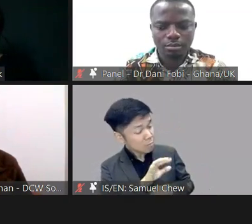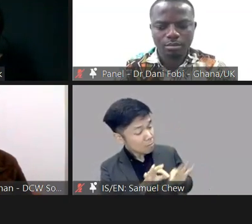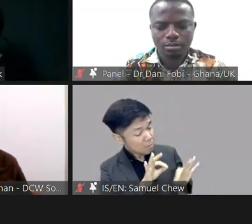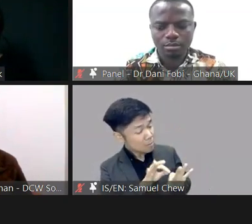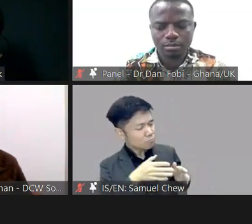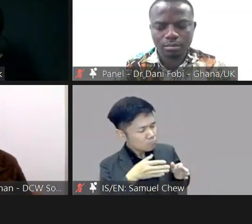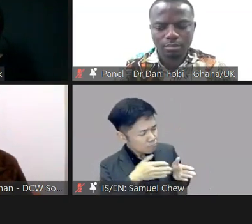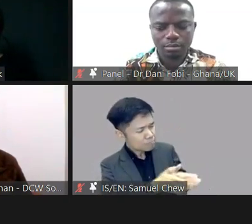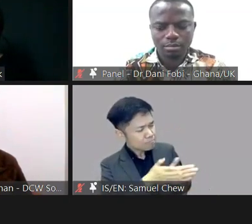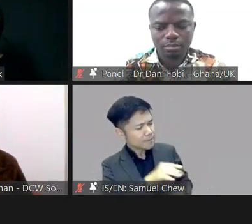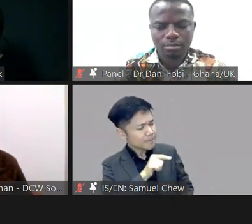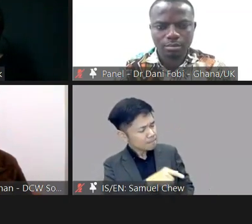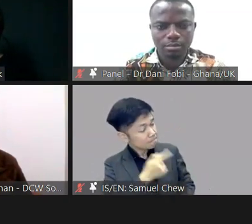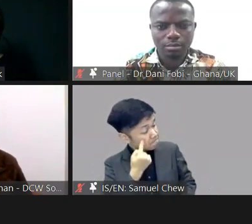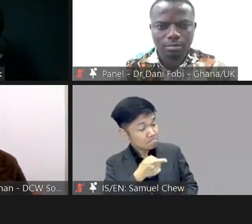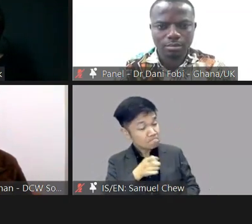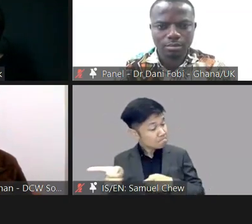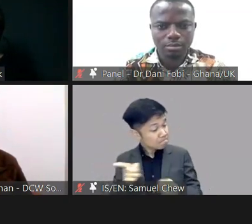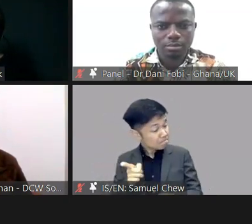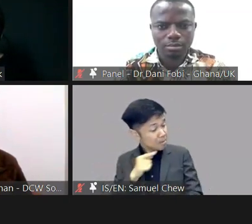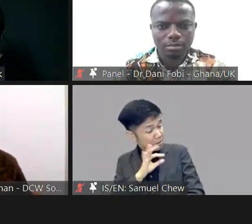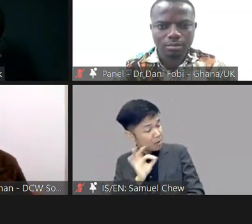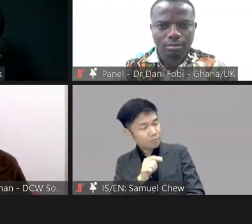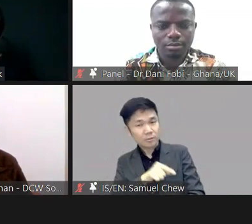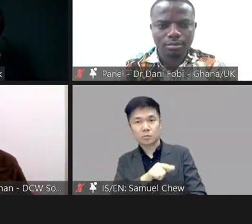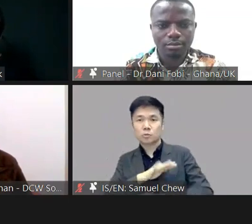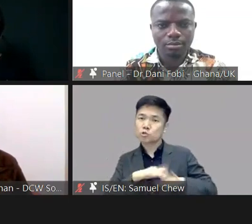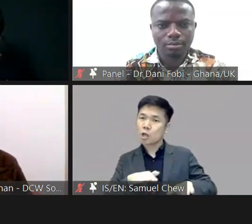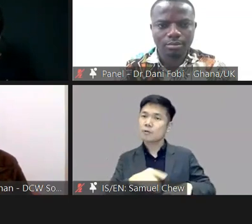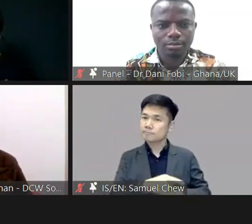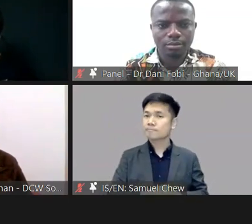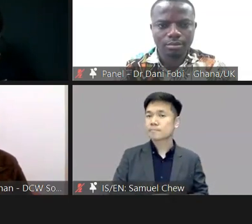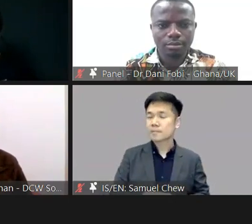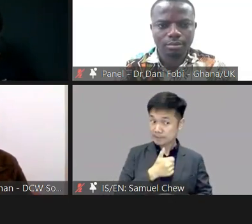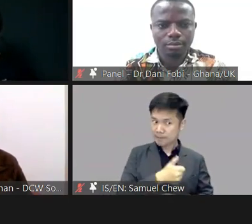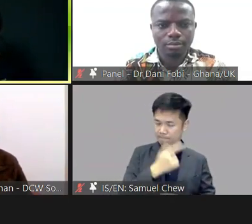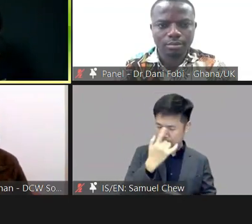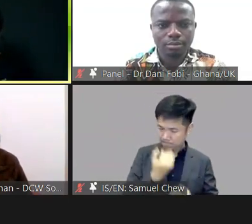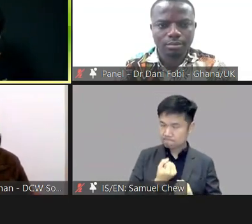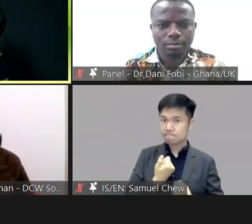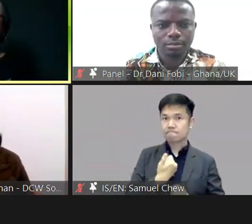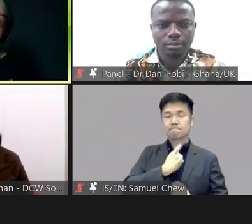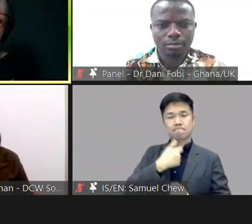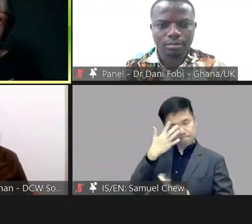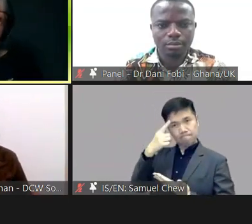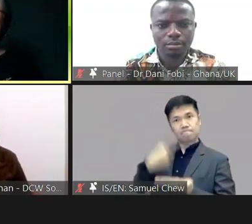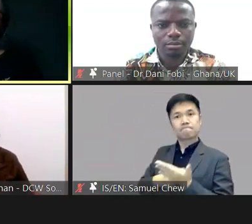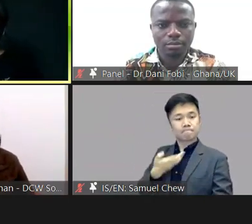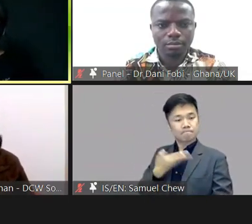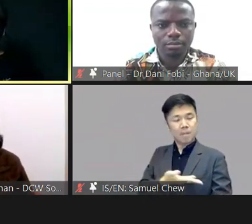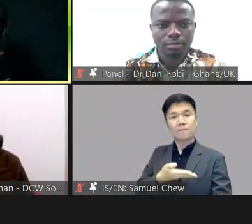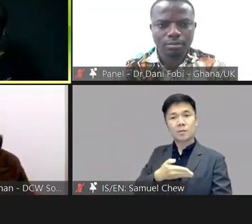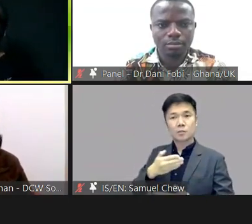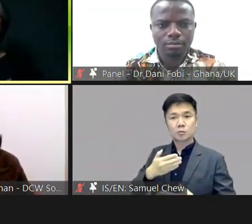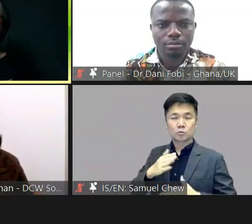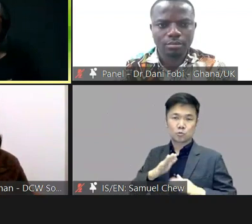yeah, this will help the child make the decisions. Thank you. Right, thank you very much, Rose. I